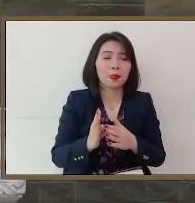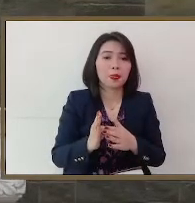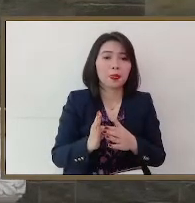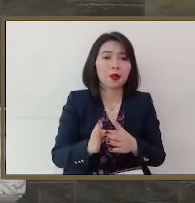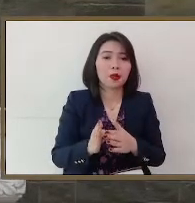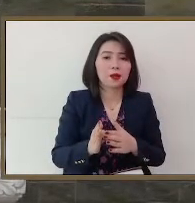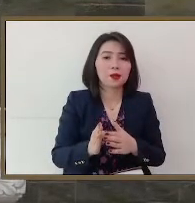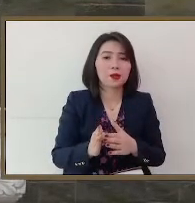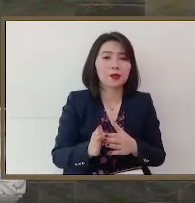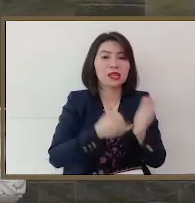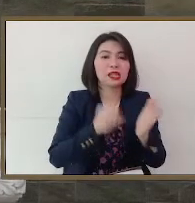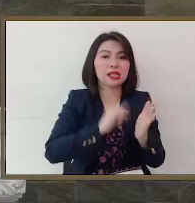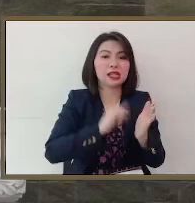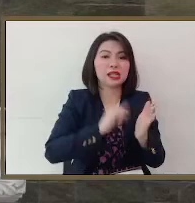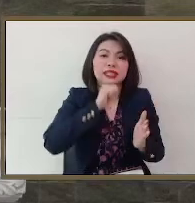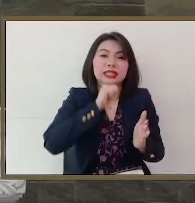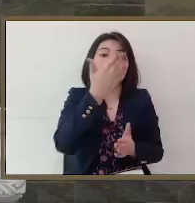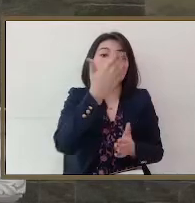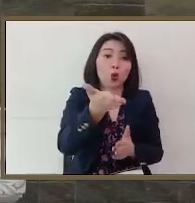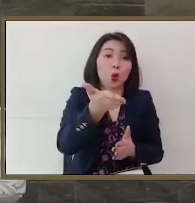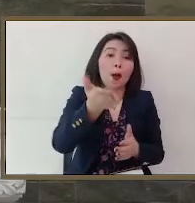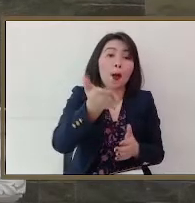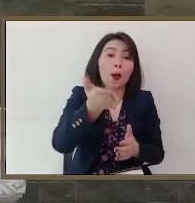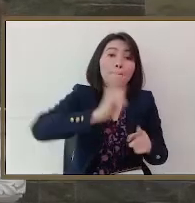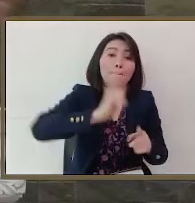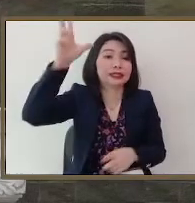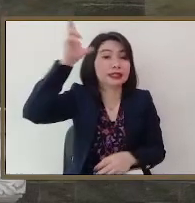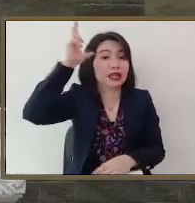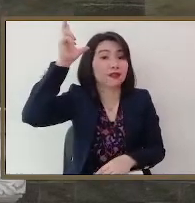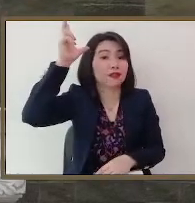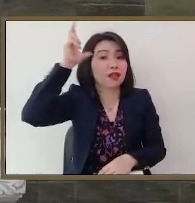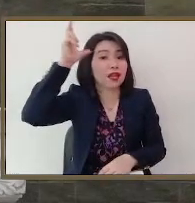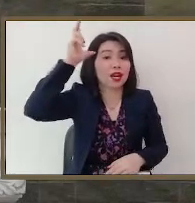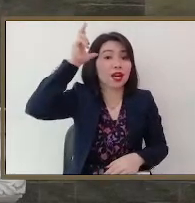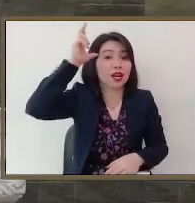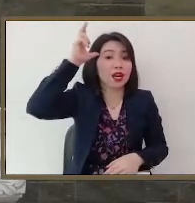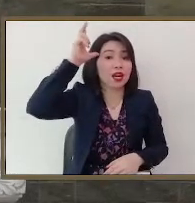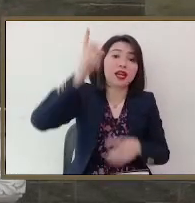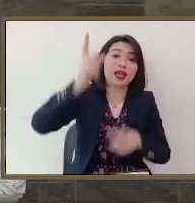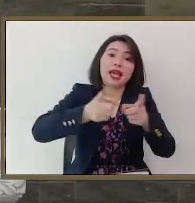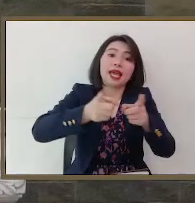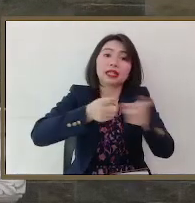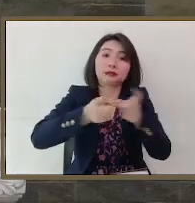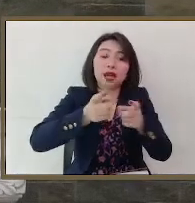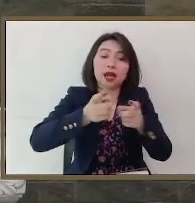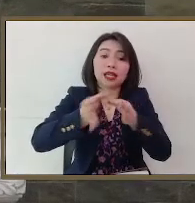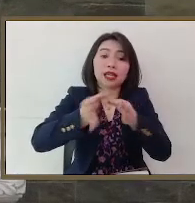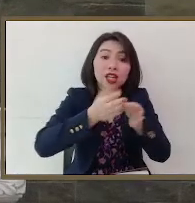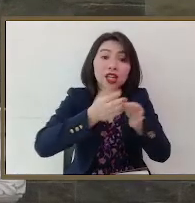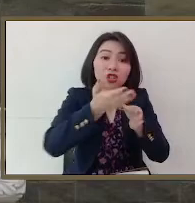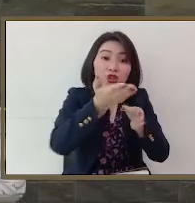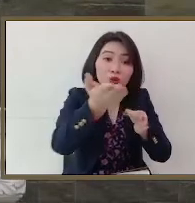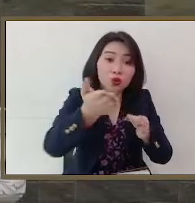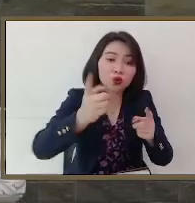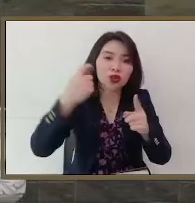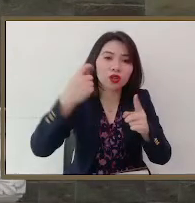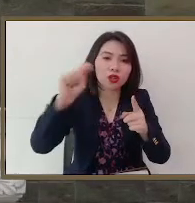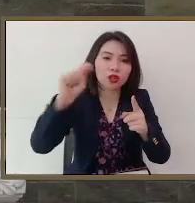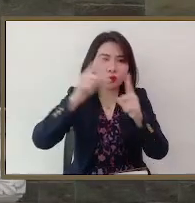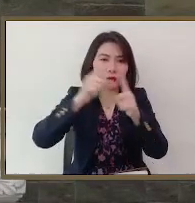you interpreting the Word of God, but it is the devil dictating his own interpretation to the Word of